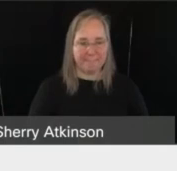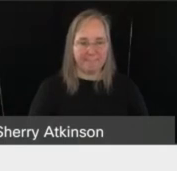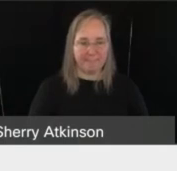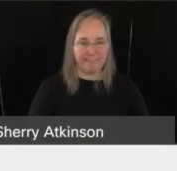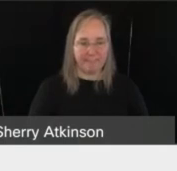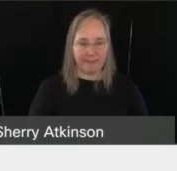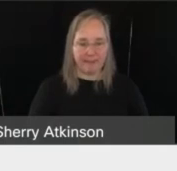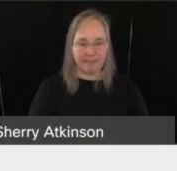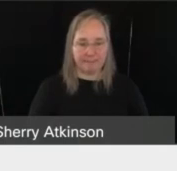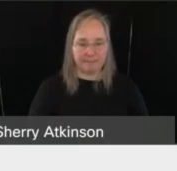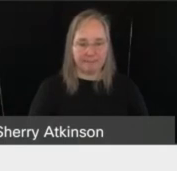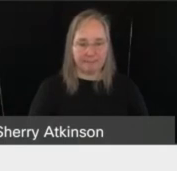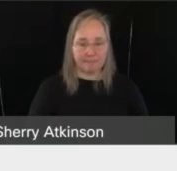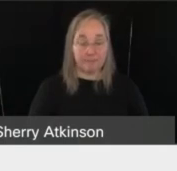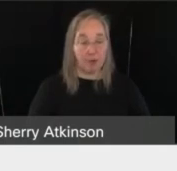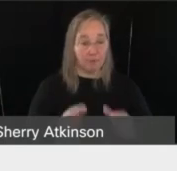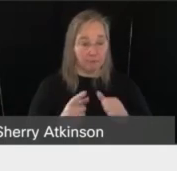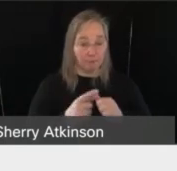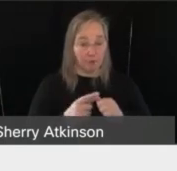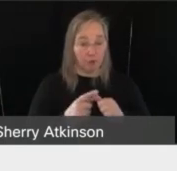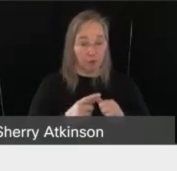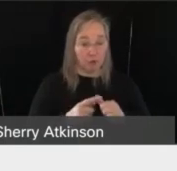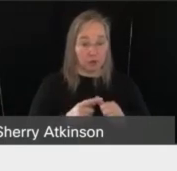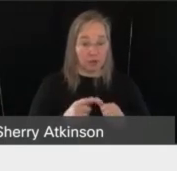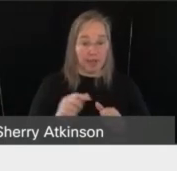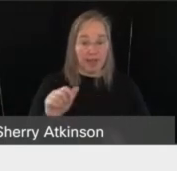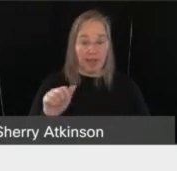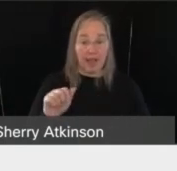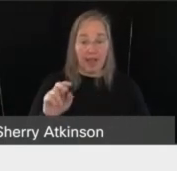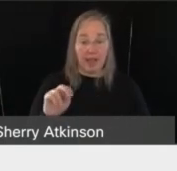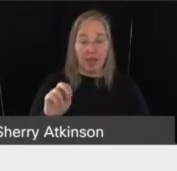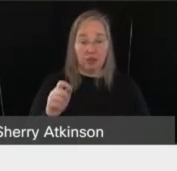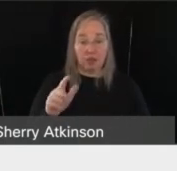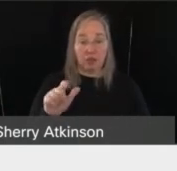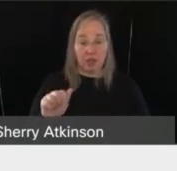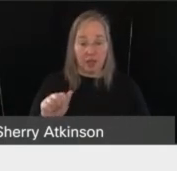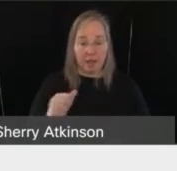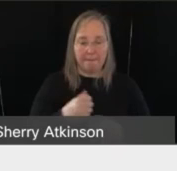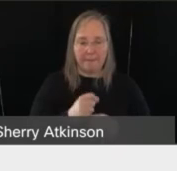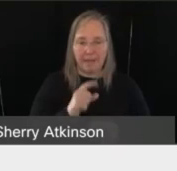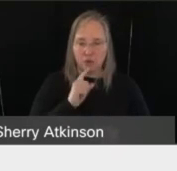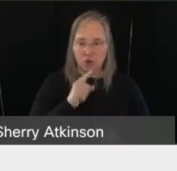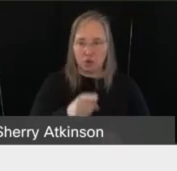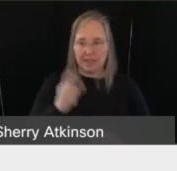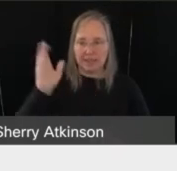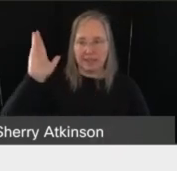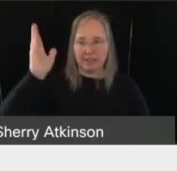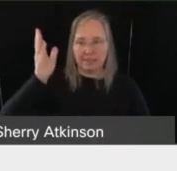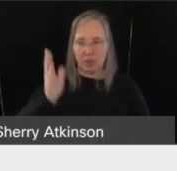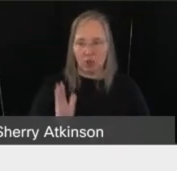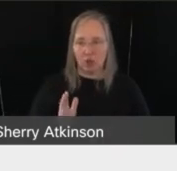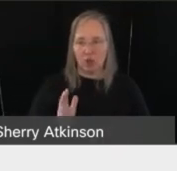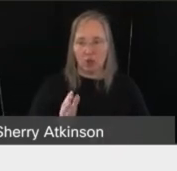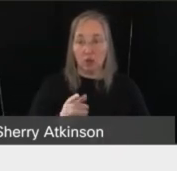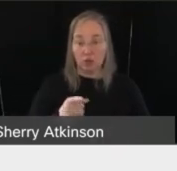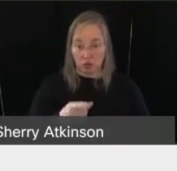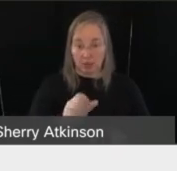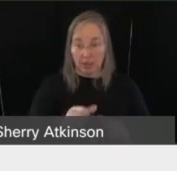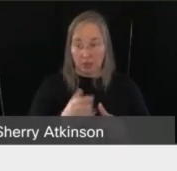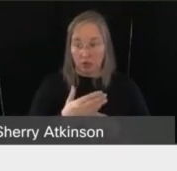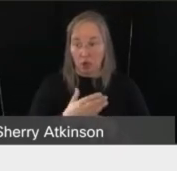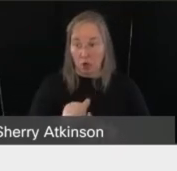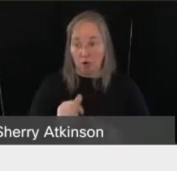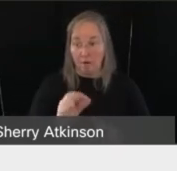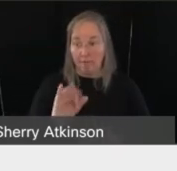So, host, can you make sure Angela is the speaker and she can share her file?